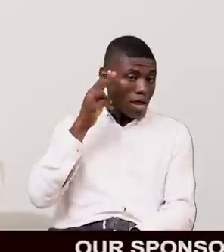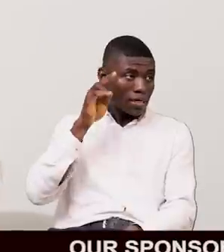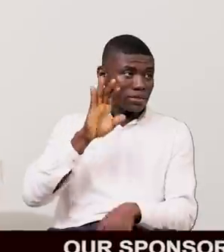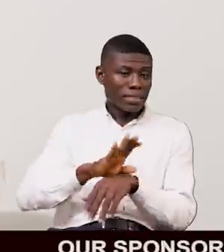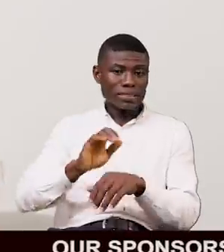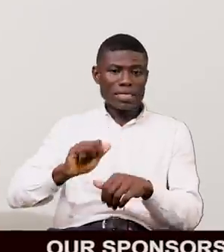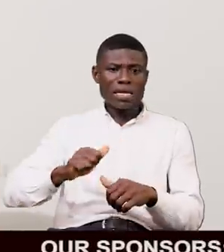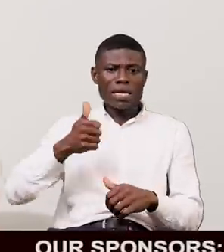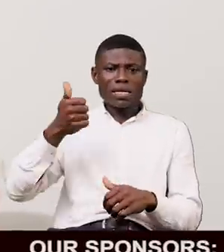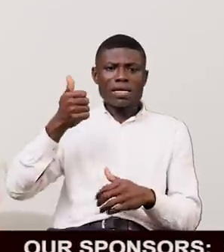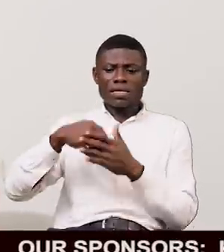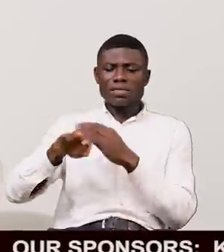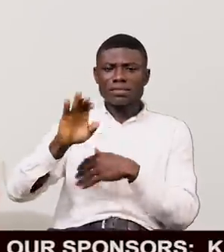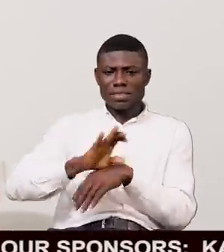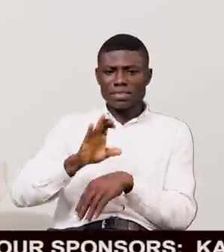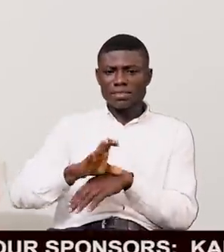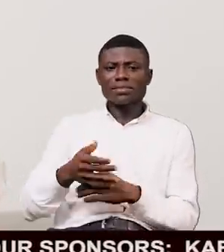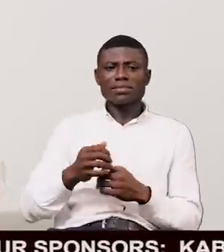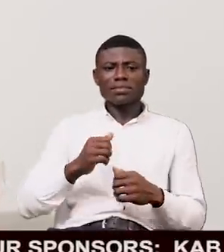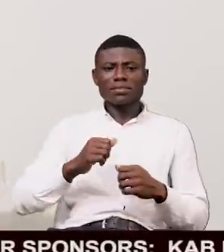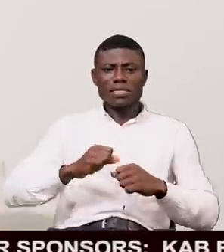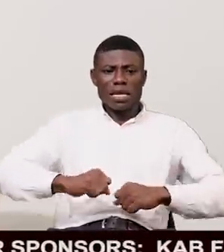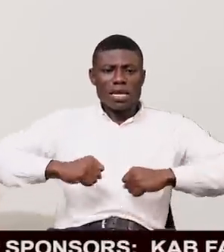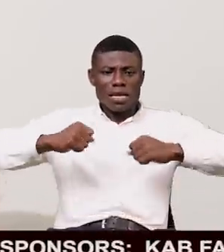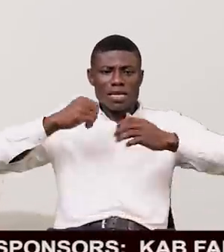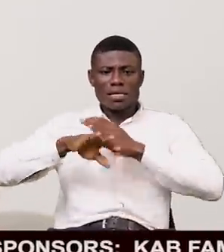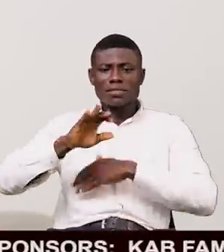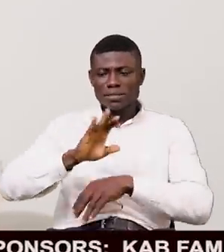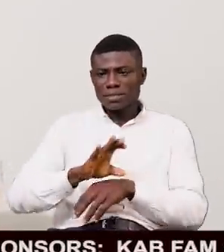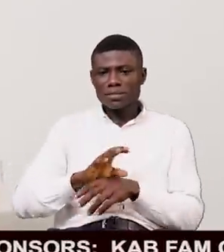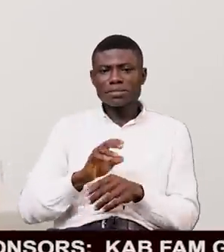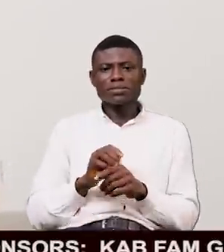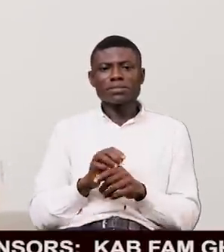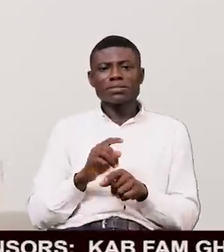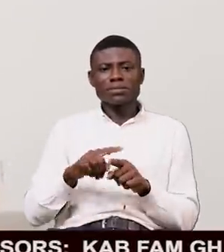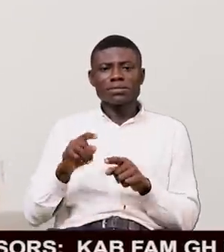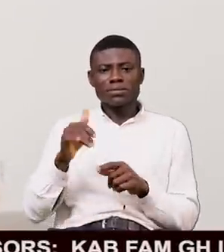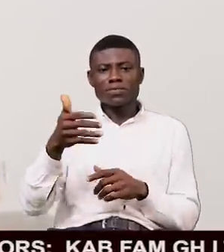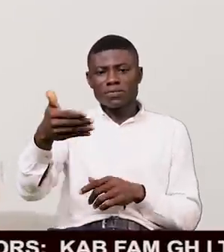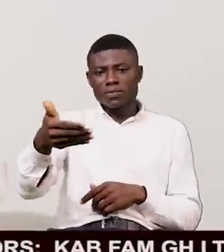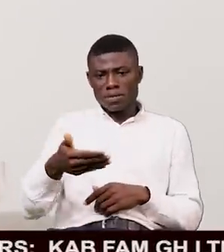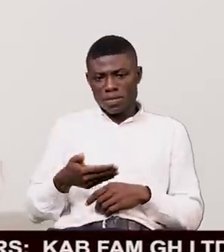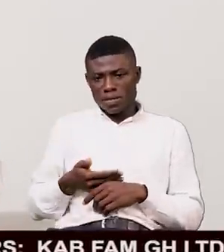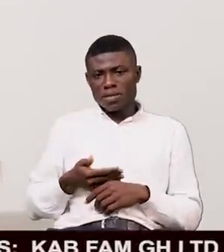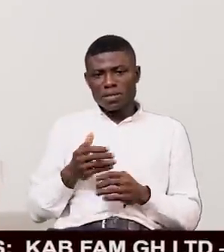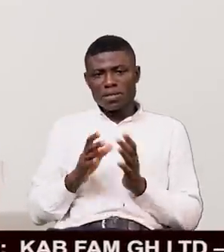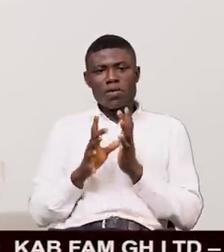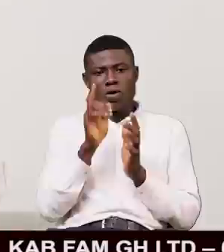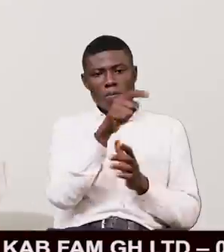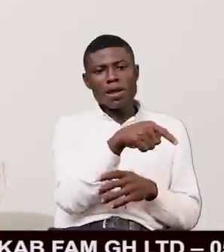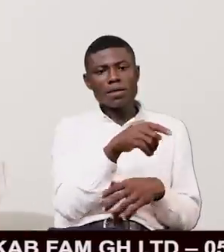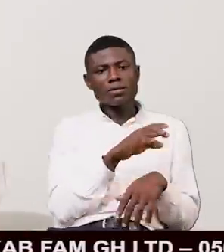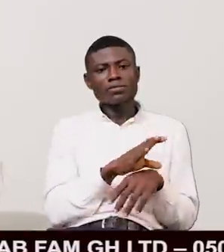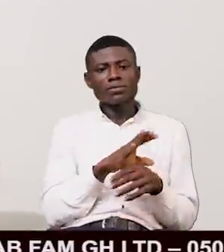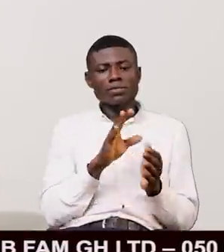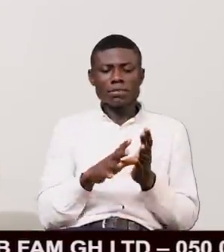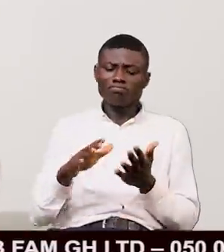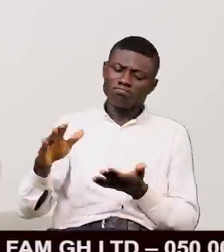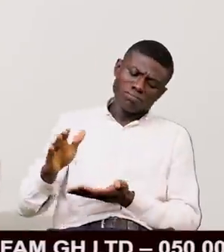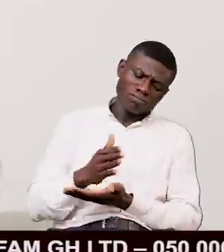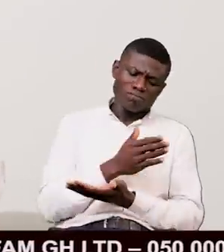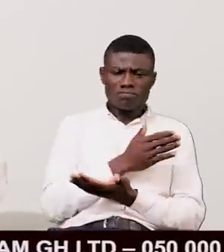Okay. Ewo ya asori ho. Okay. Enti I think say o invite him man by. Yeah. Aha, e beto